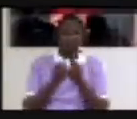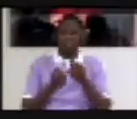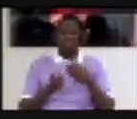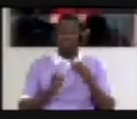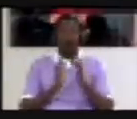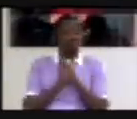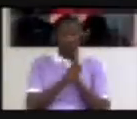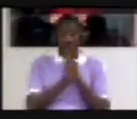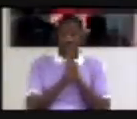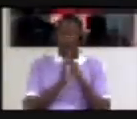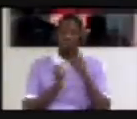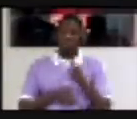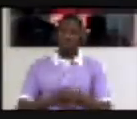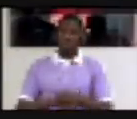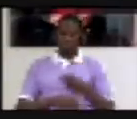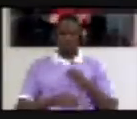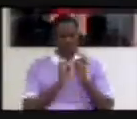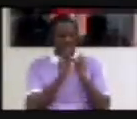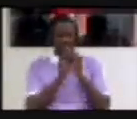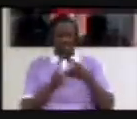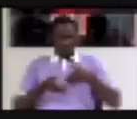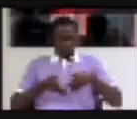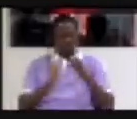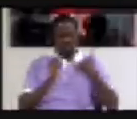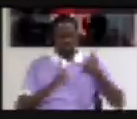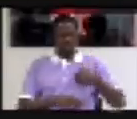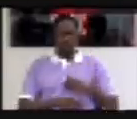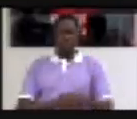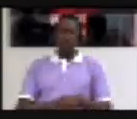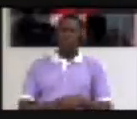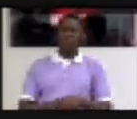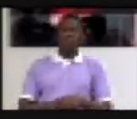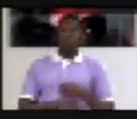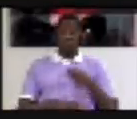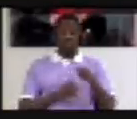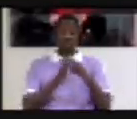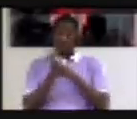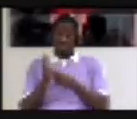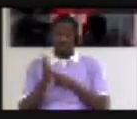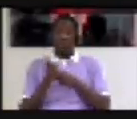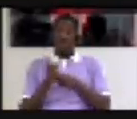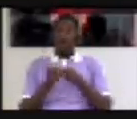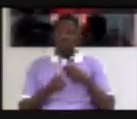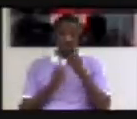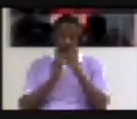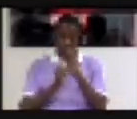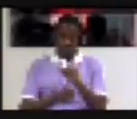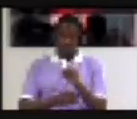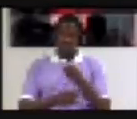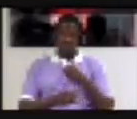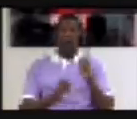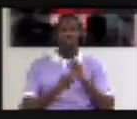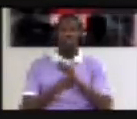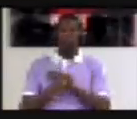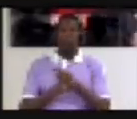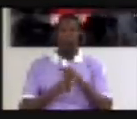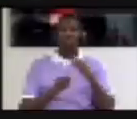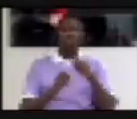is the will of the people, because normally for me, what I do, when we are given a bill, before debating on the bill, you go back